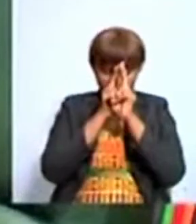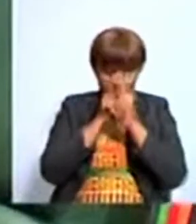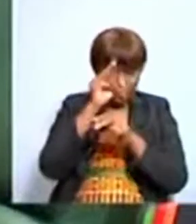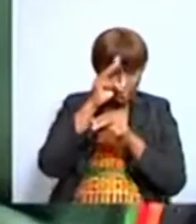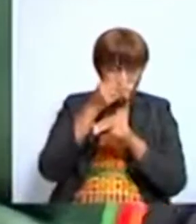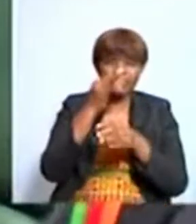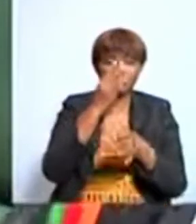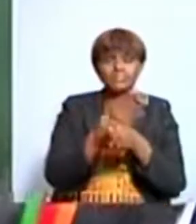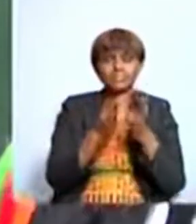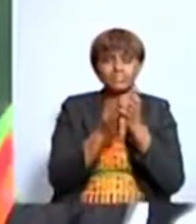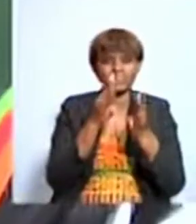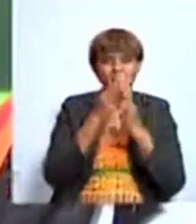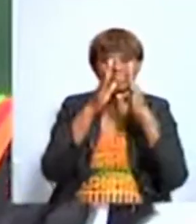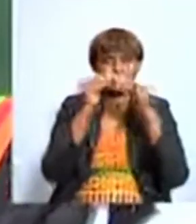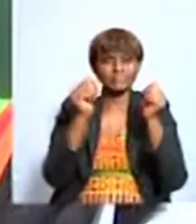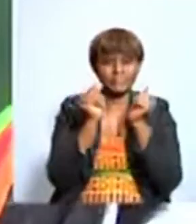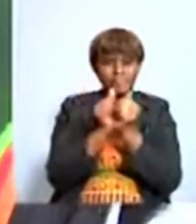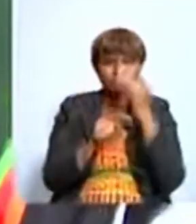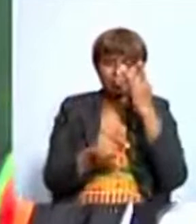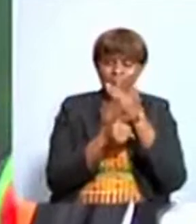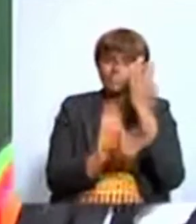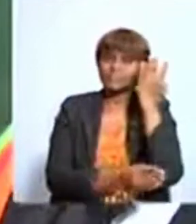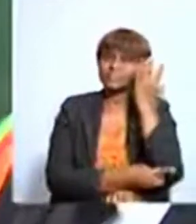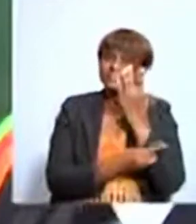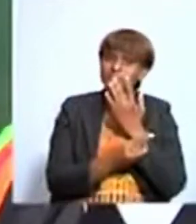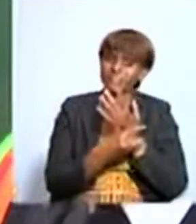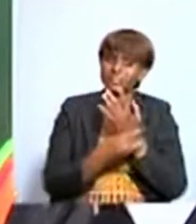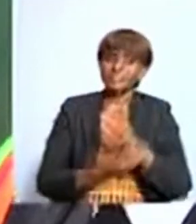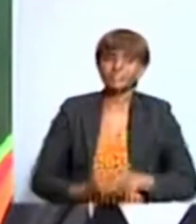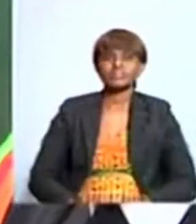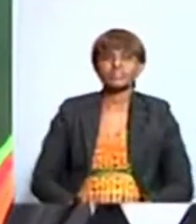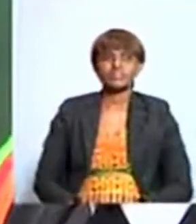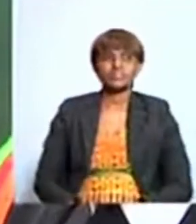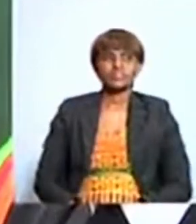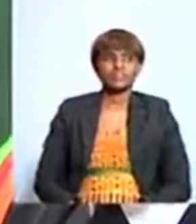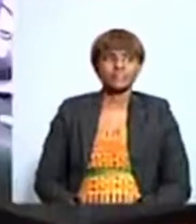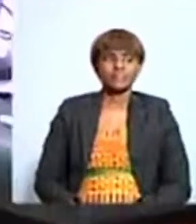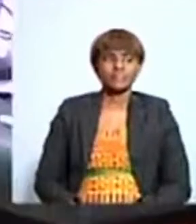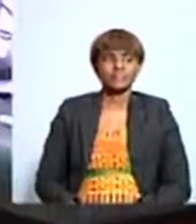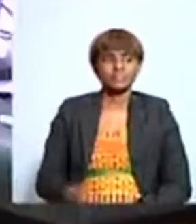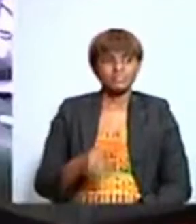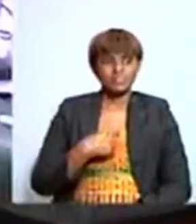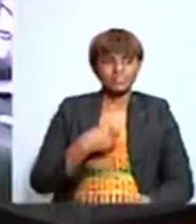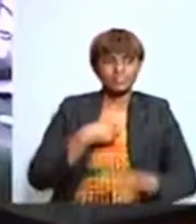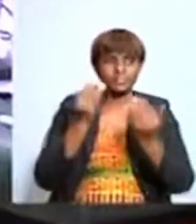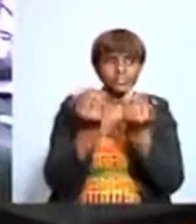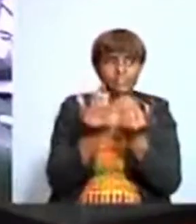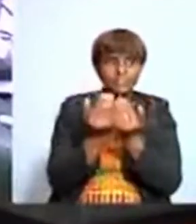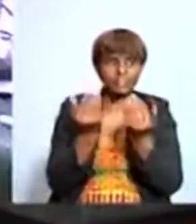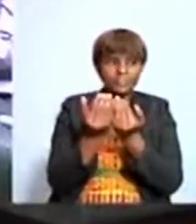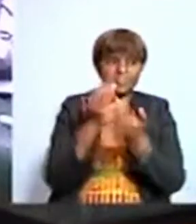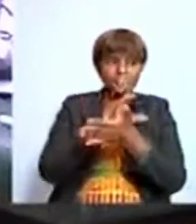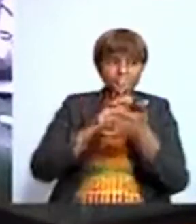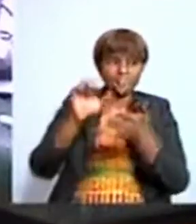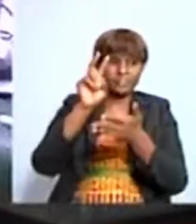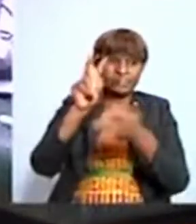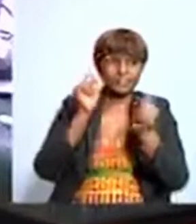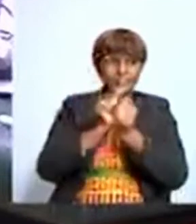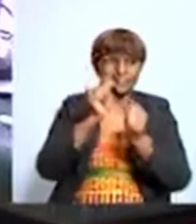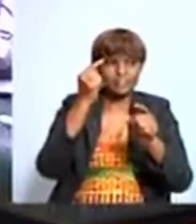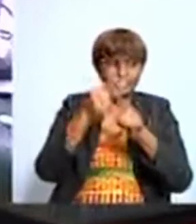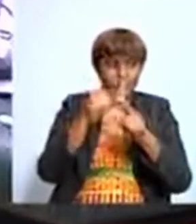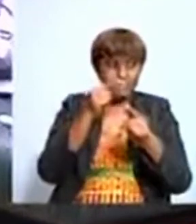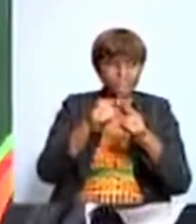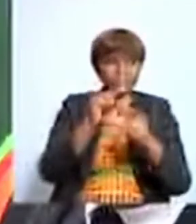of Infrastructure, Housing and Urban Development. I beg to move that clause 2 be amended with the words as